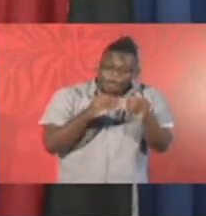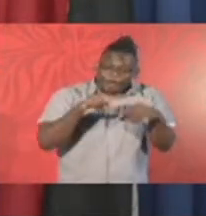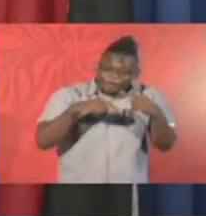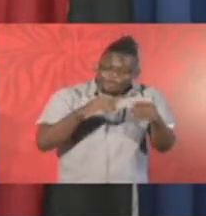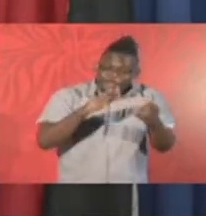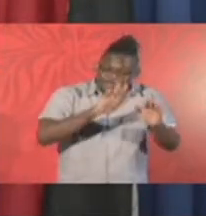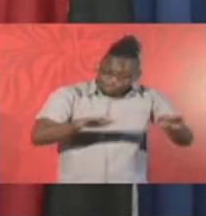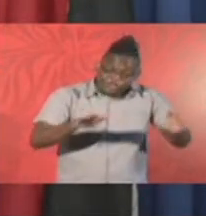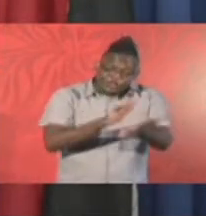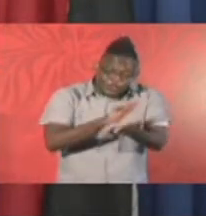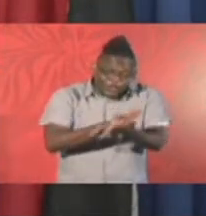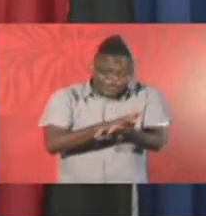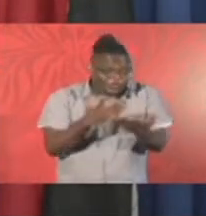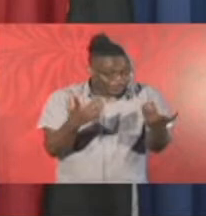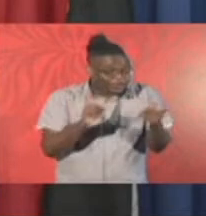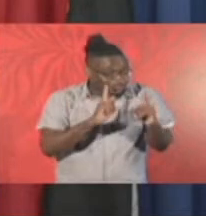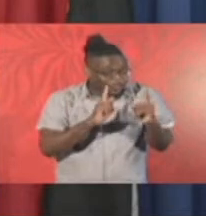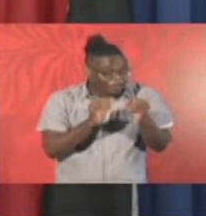unless of course